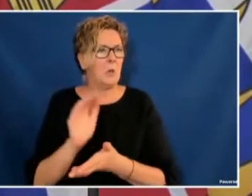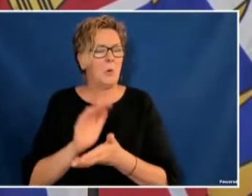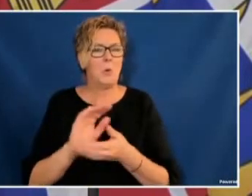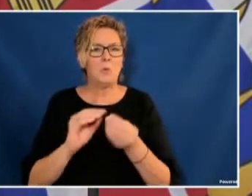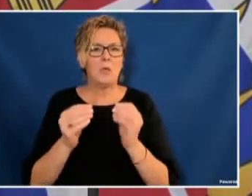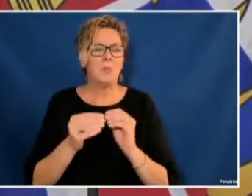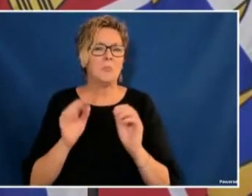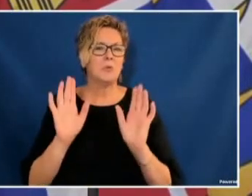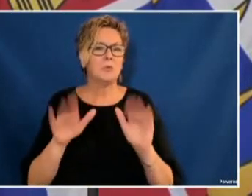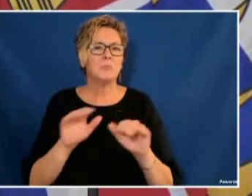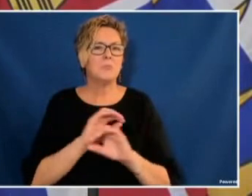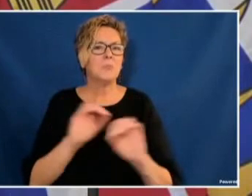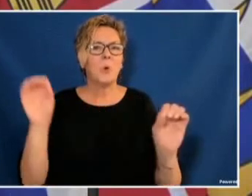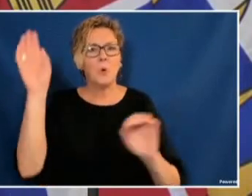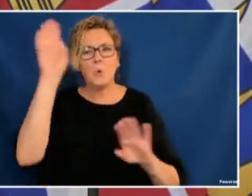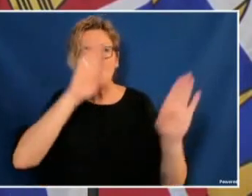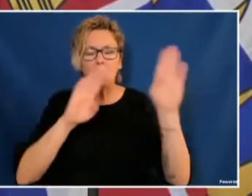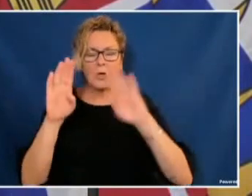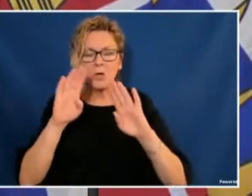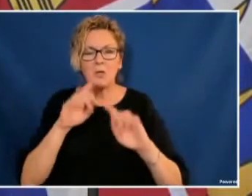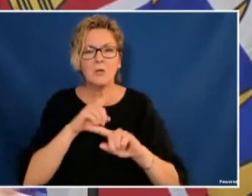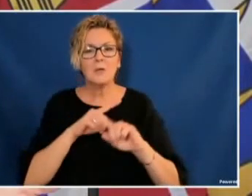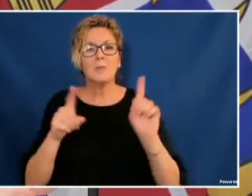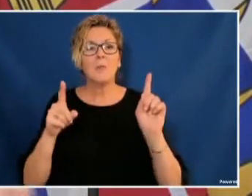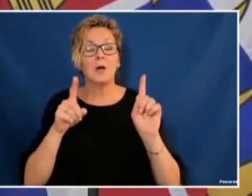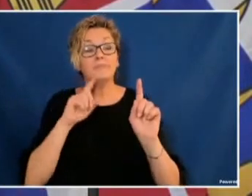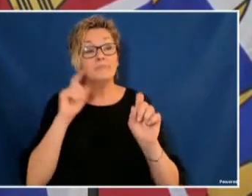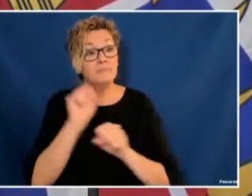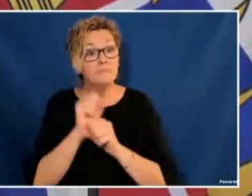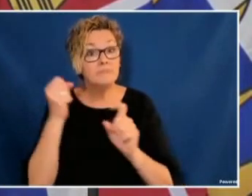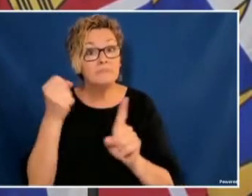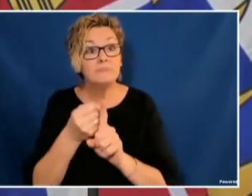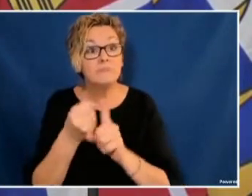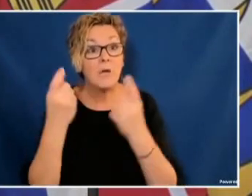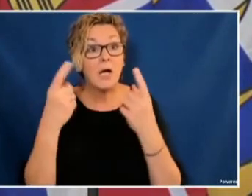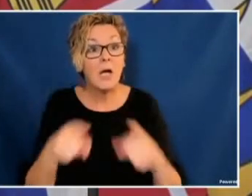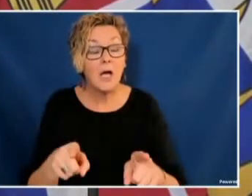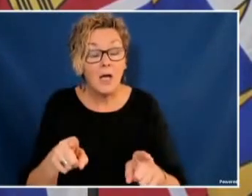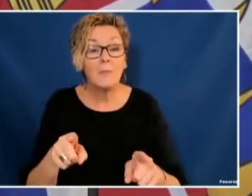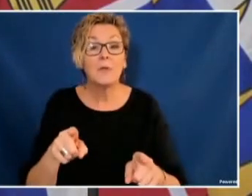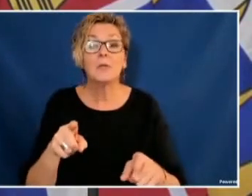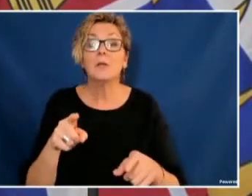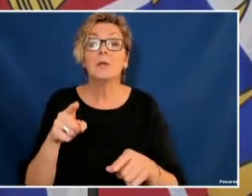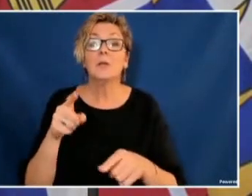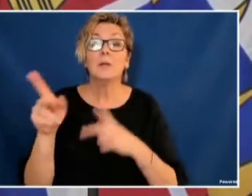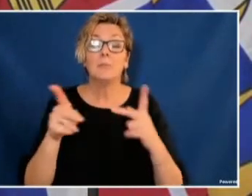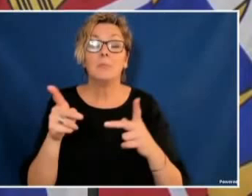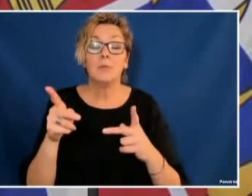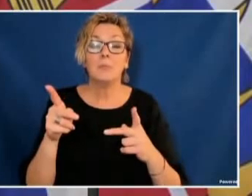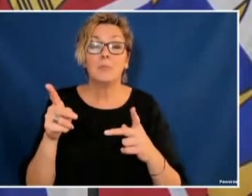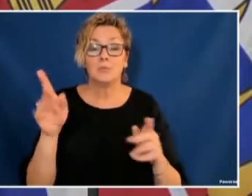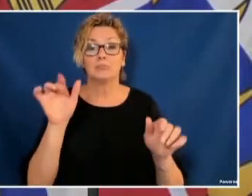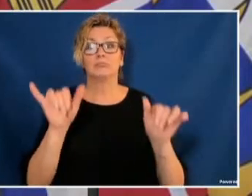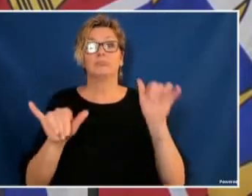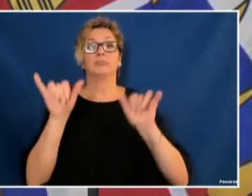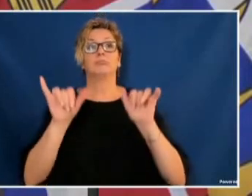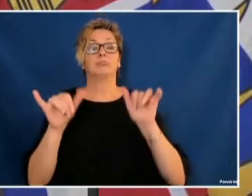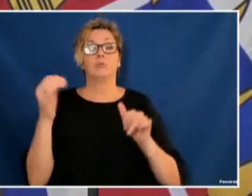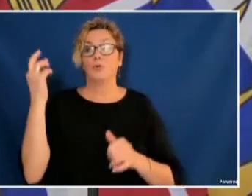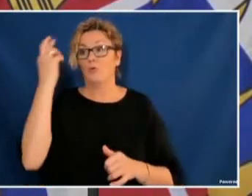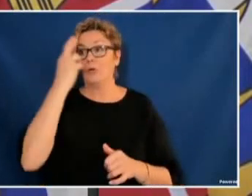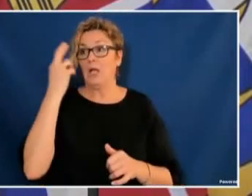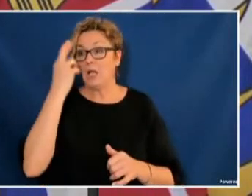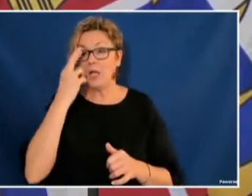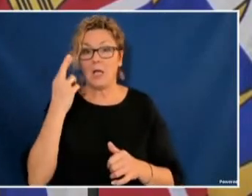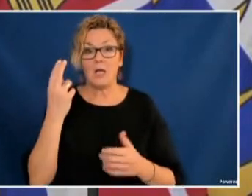it is a stark reminder to us that we have to take the measures that we have put in place to protect all of us, because